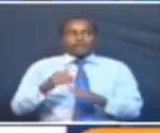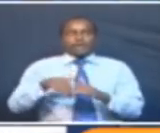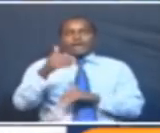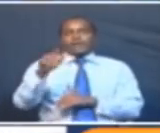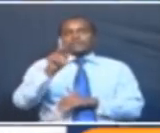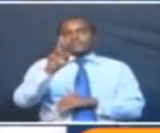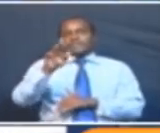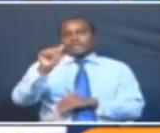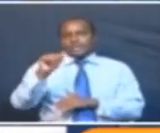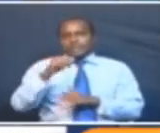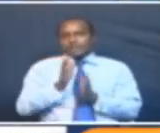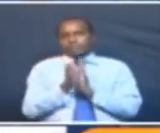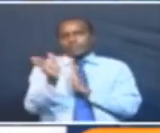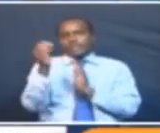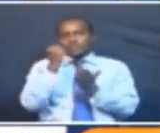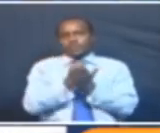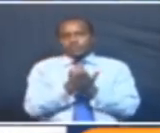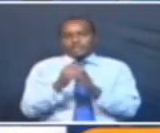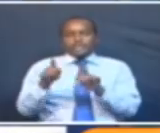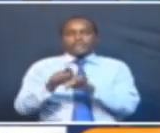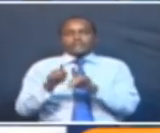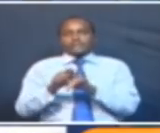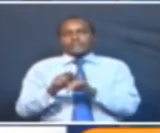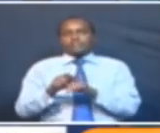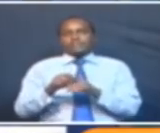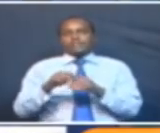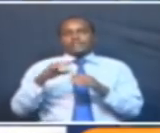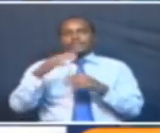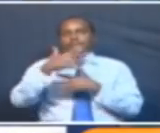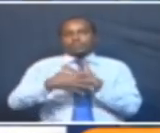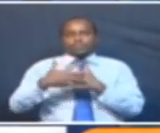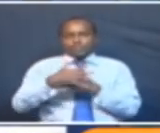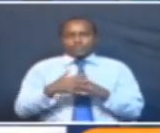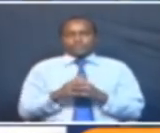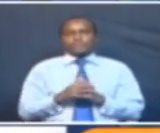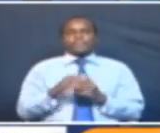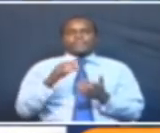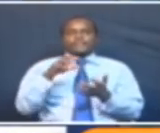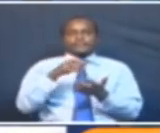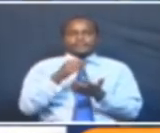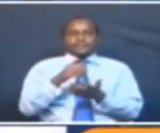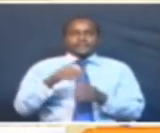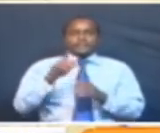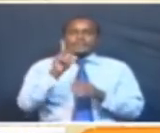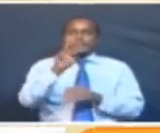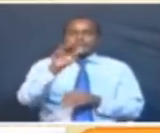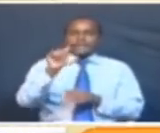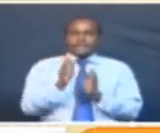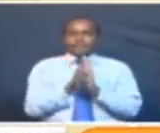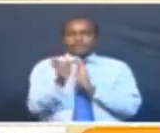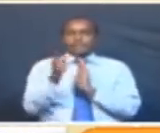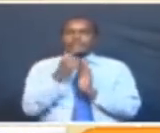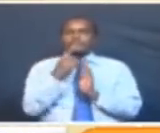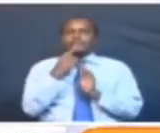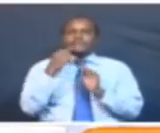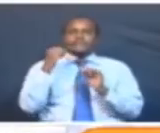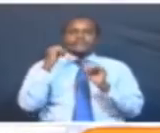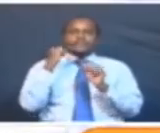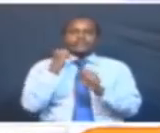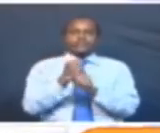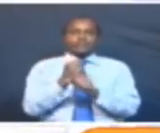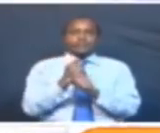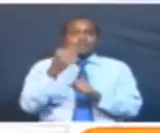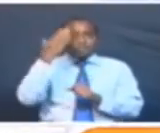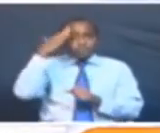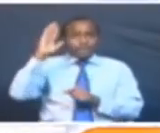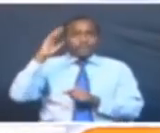Authority branch offices, but also at cyber cafes. Many who queued at KRA branches said they rushed there after realizing that it